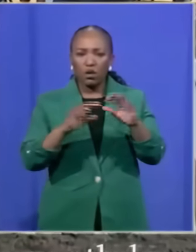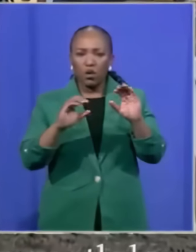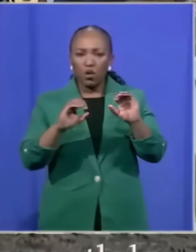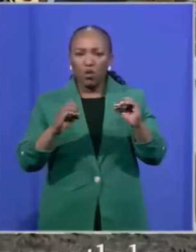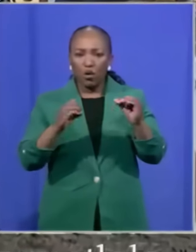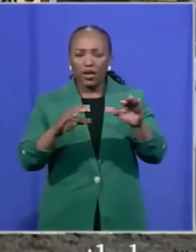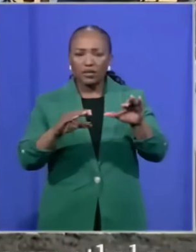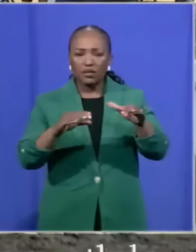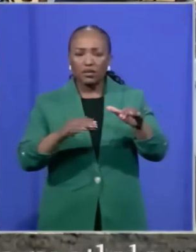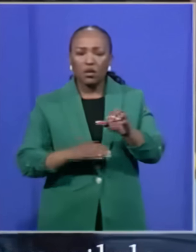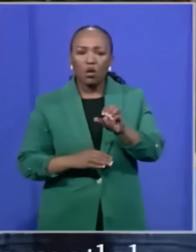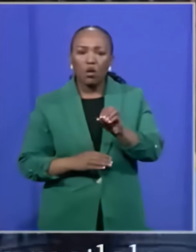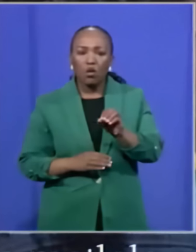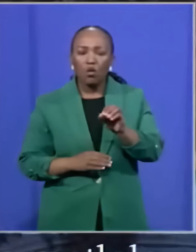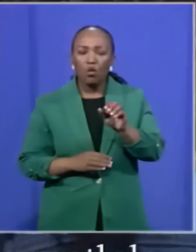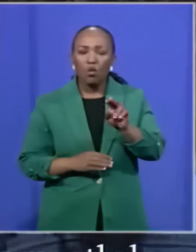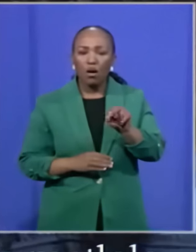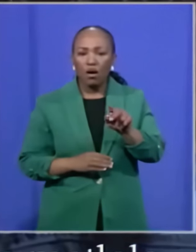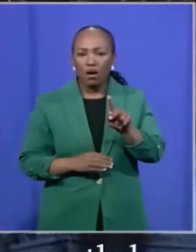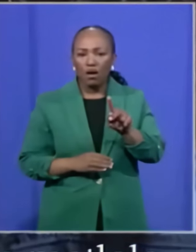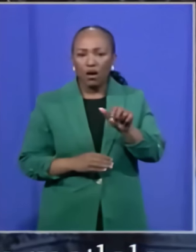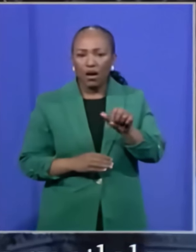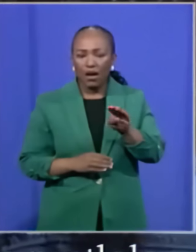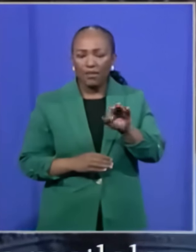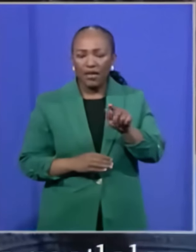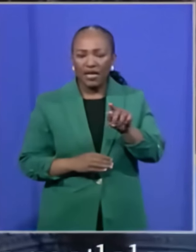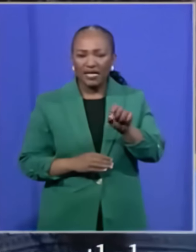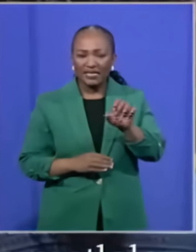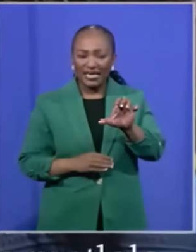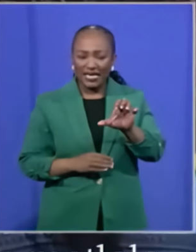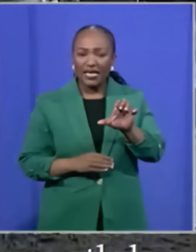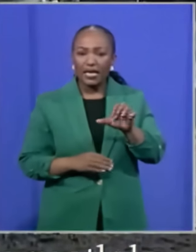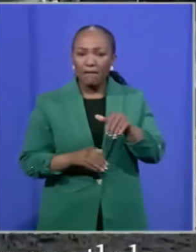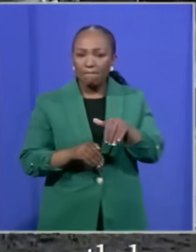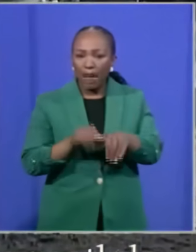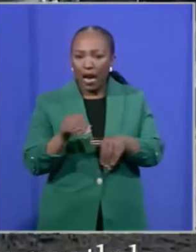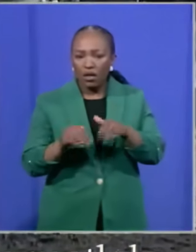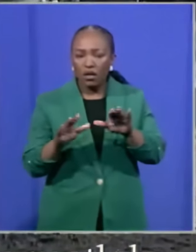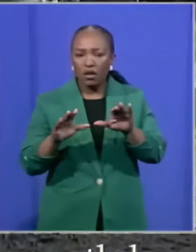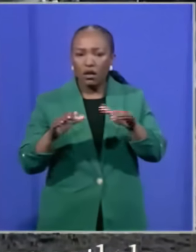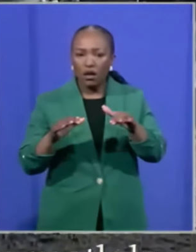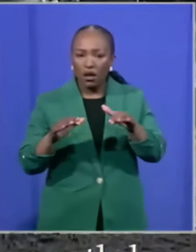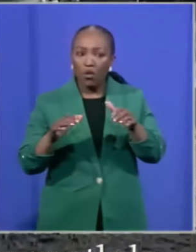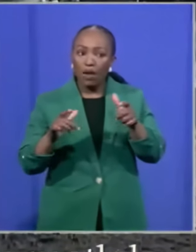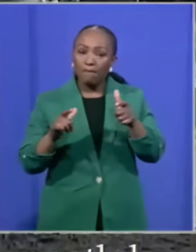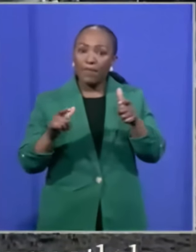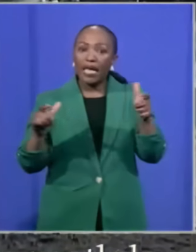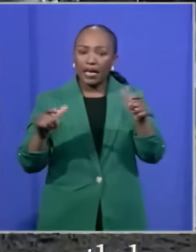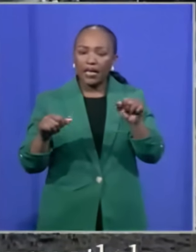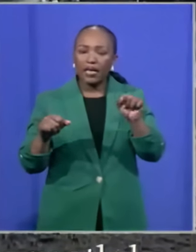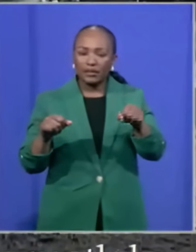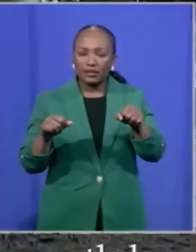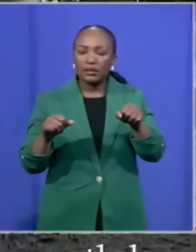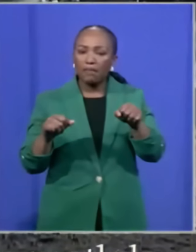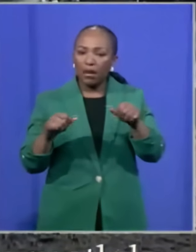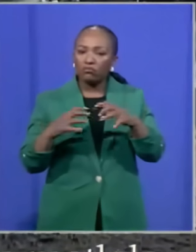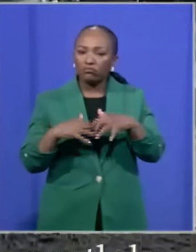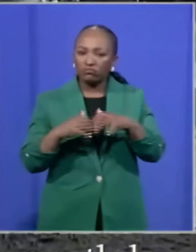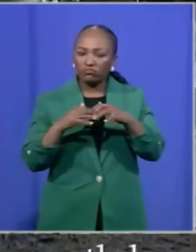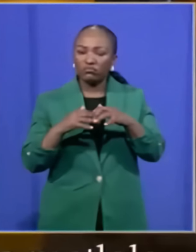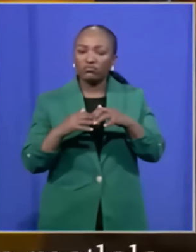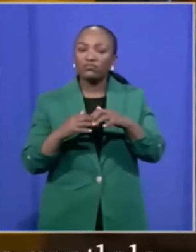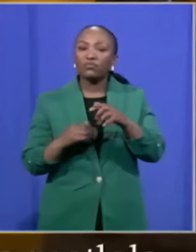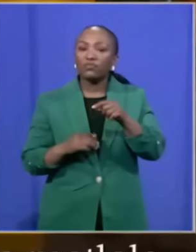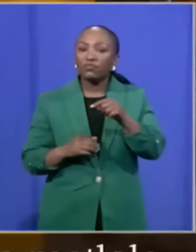nkabetse Civils and Mining. Tshwetso eo a reng e nnile e itumedisang mme ne e tshosa. Moketsi o thapile badiri ba